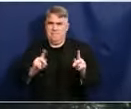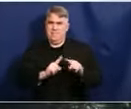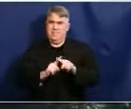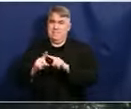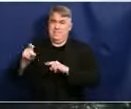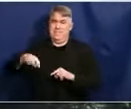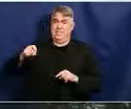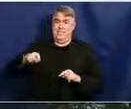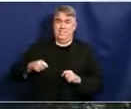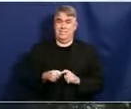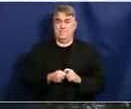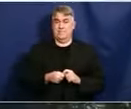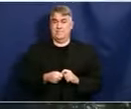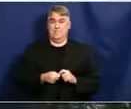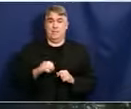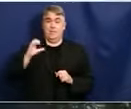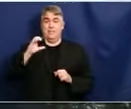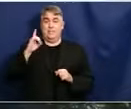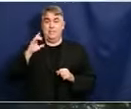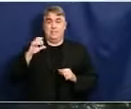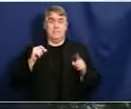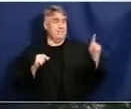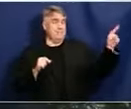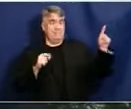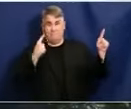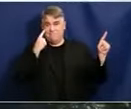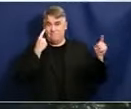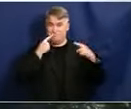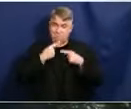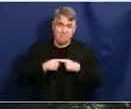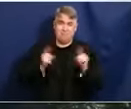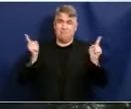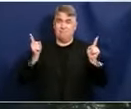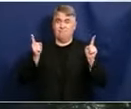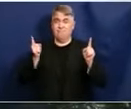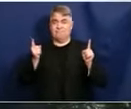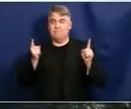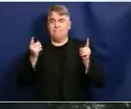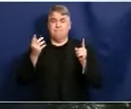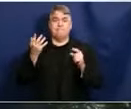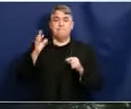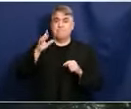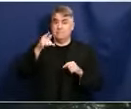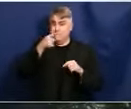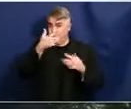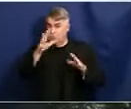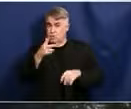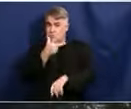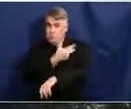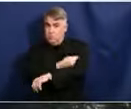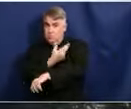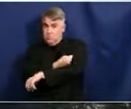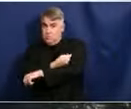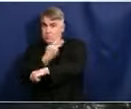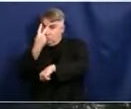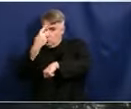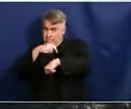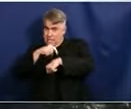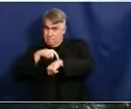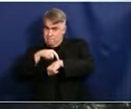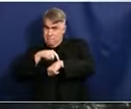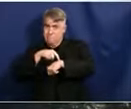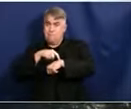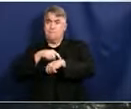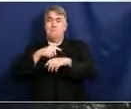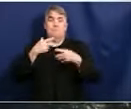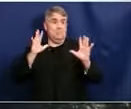guidance recently came out for folks who are fully vaccinated. Individuals who are fully vaccinated can gather indoors with other folks